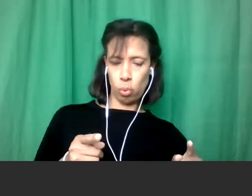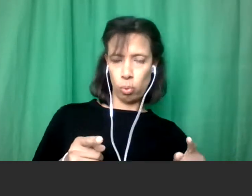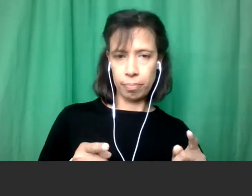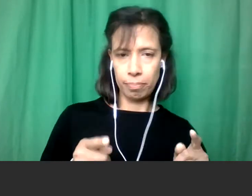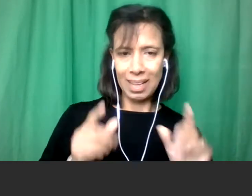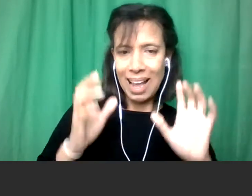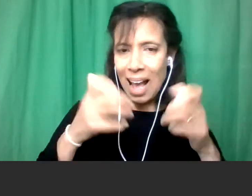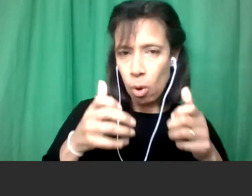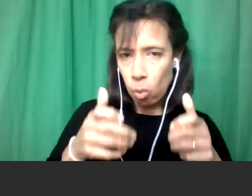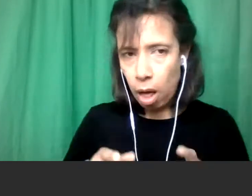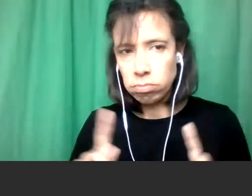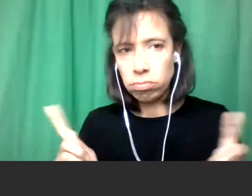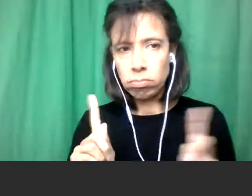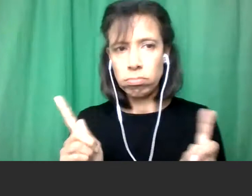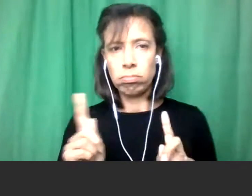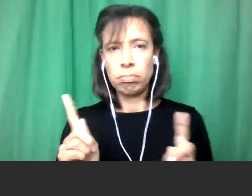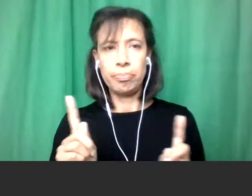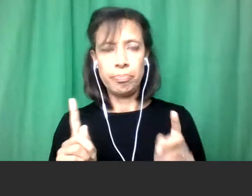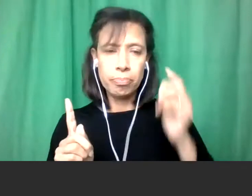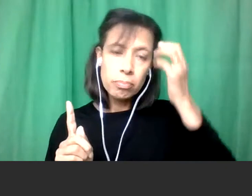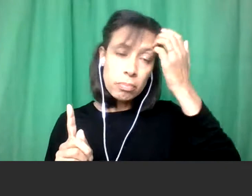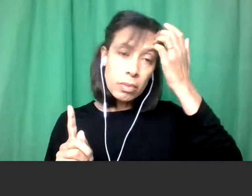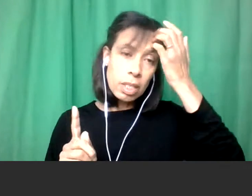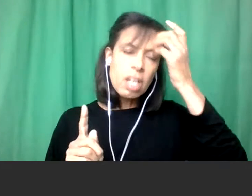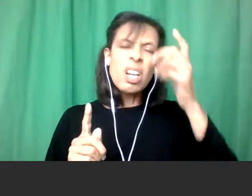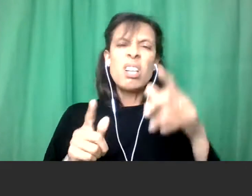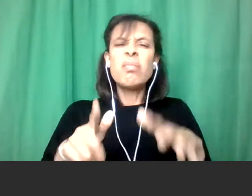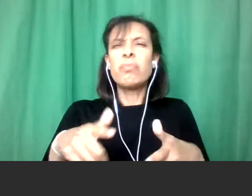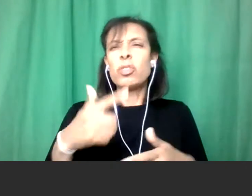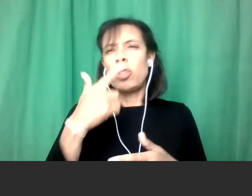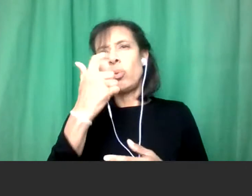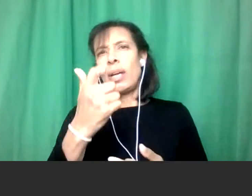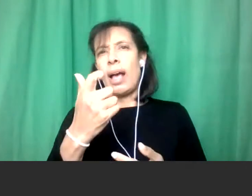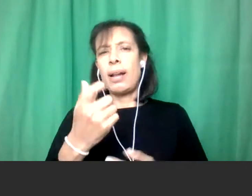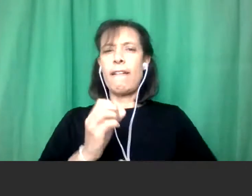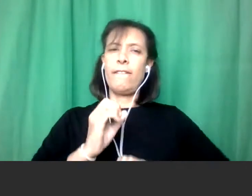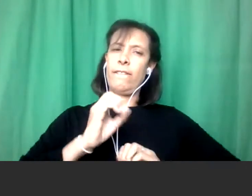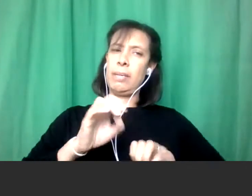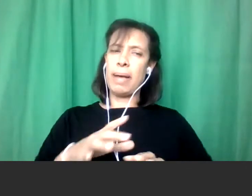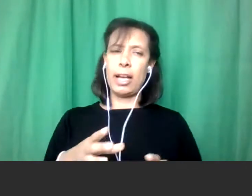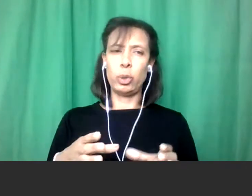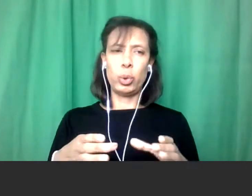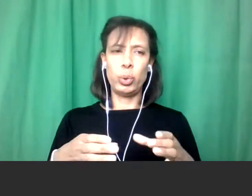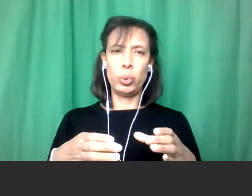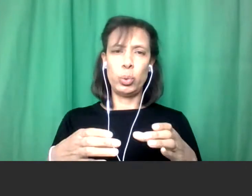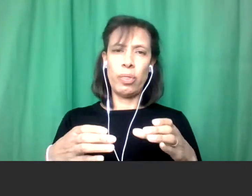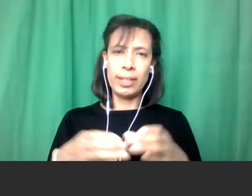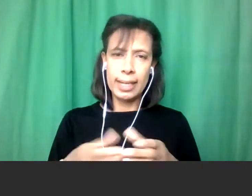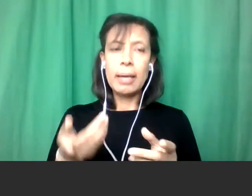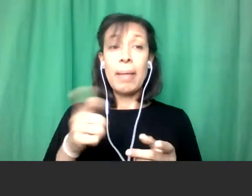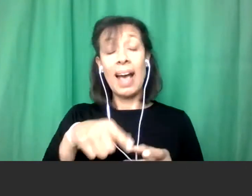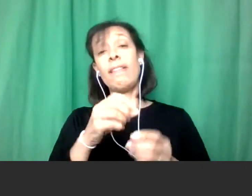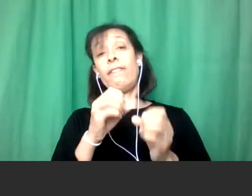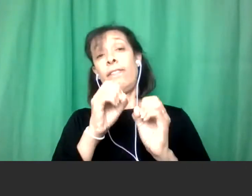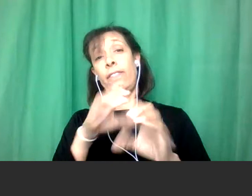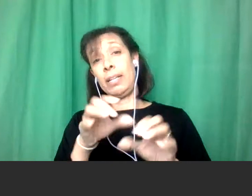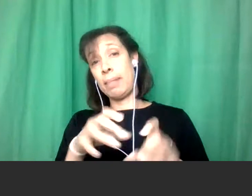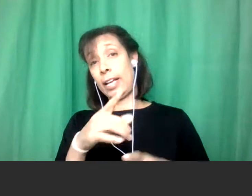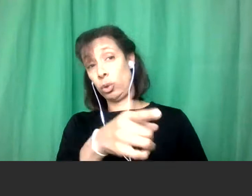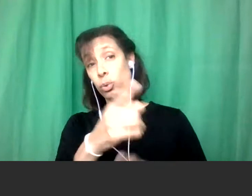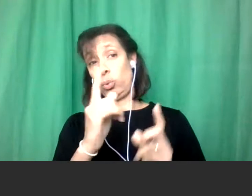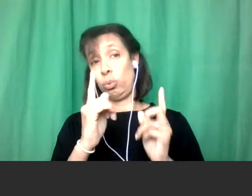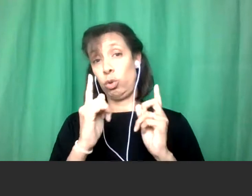Aula will give you lots of opportunities to feed back to them about what works well. And please feedback to me as well. I need to know as well to make